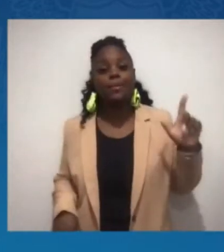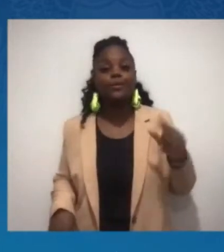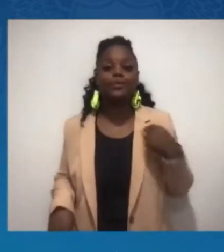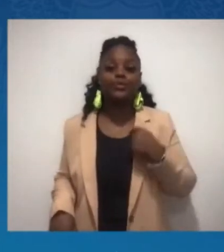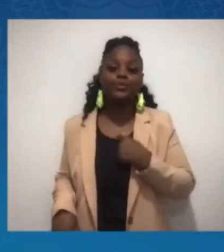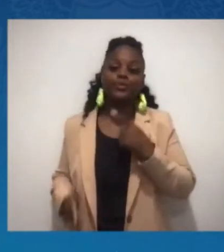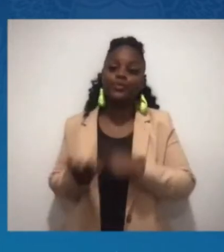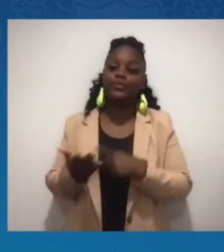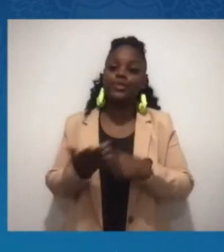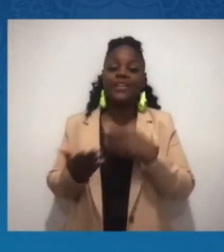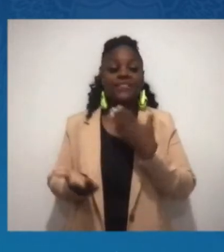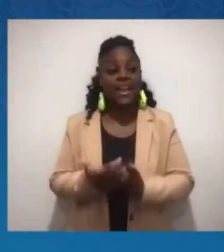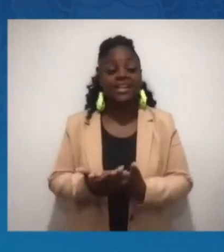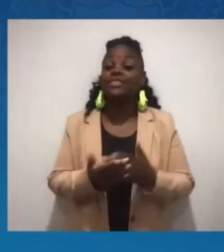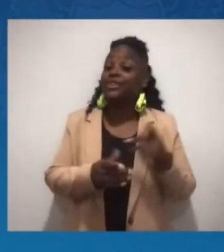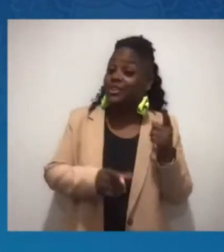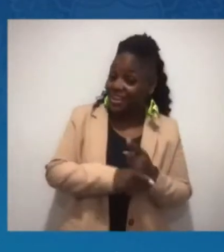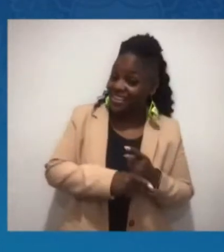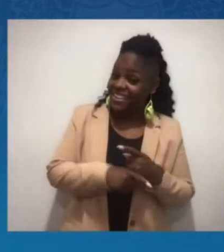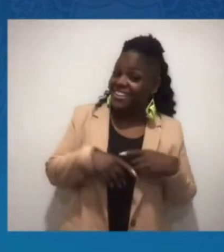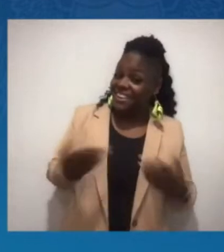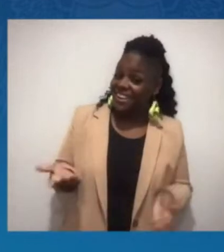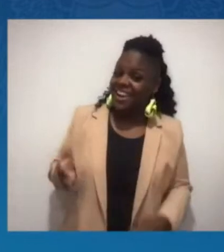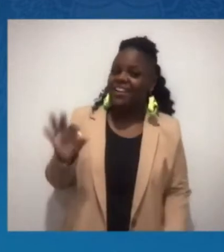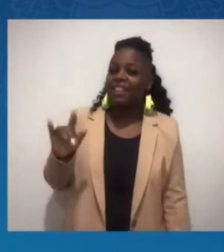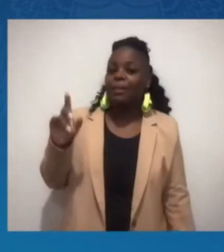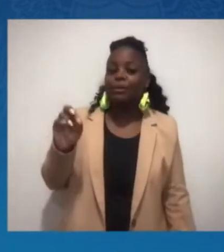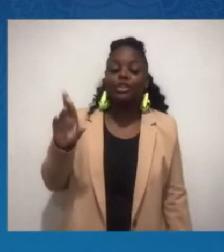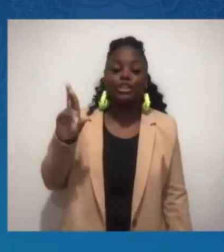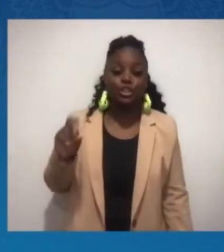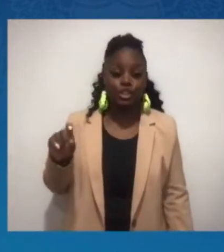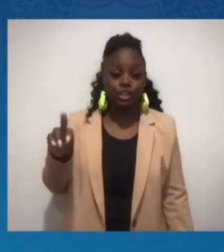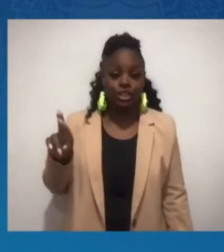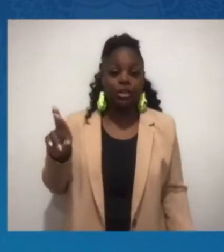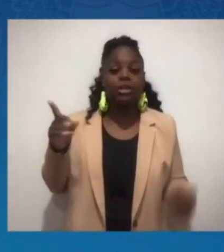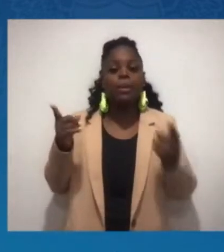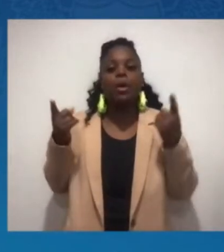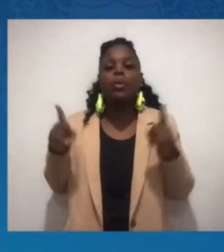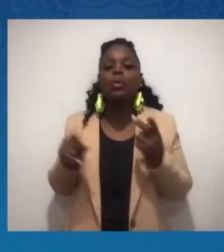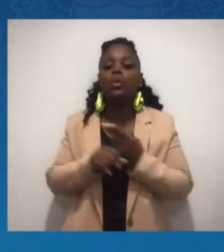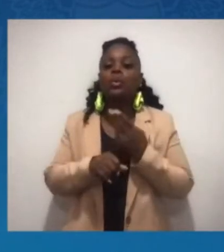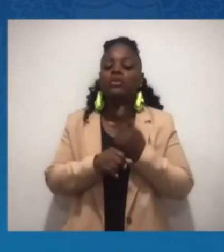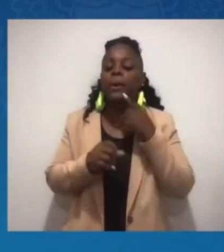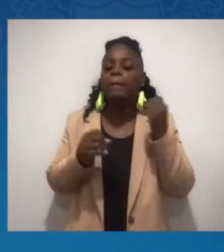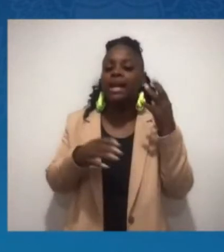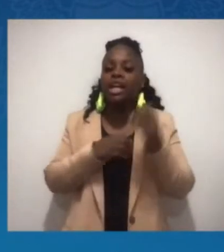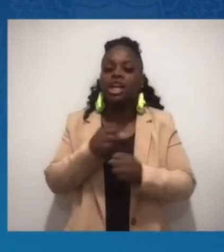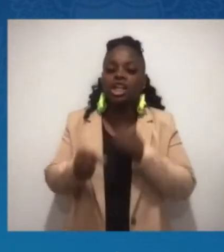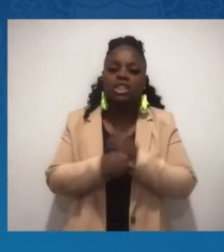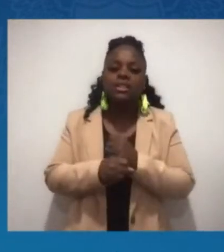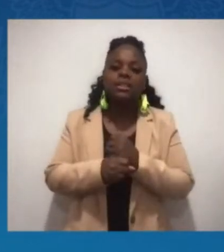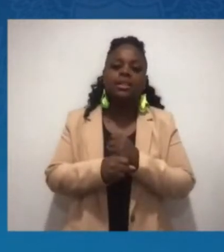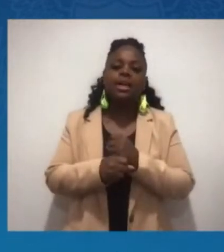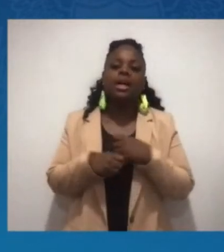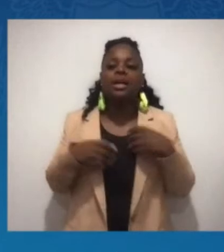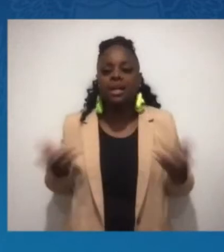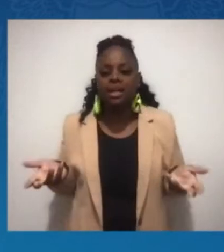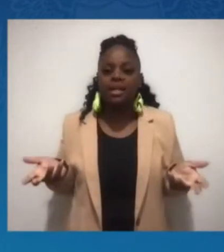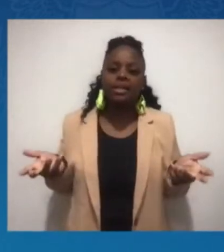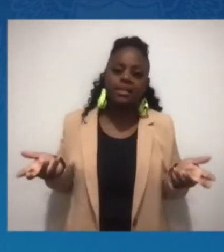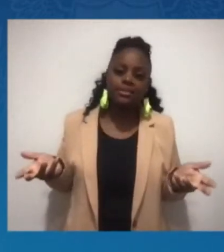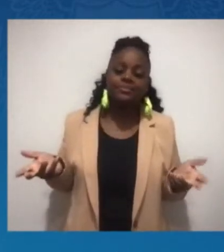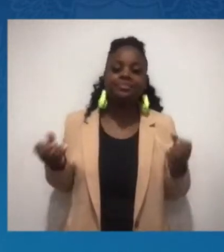And it has been used over the years in a way that I think many of us would agree has been